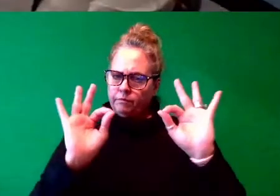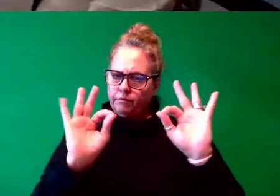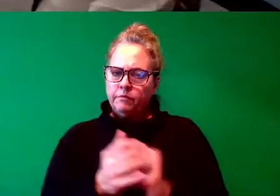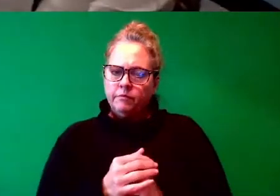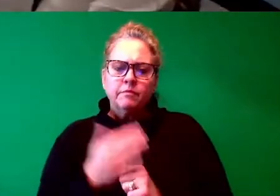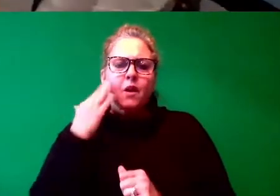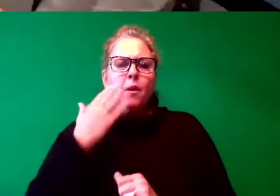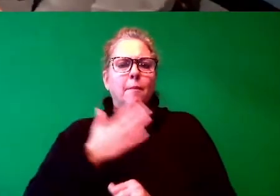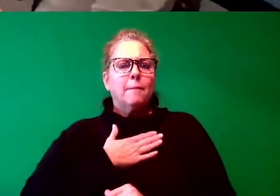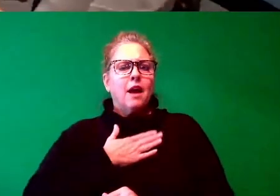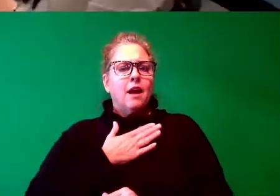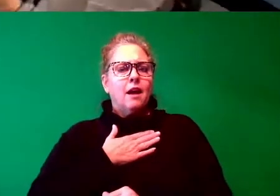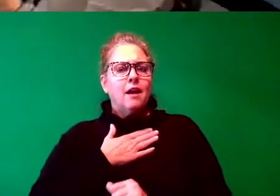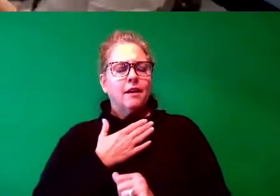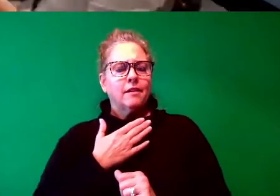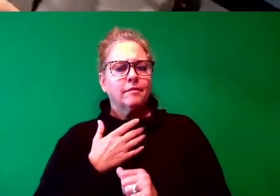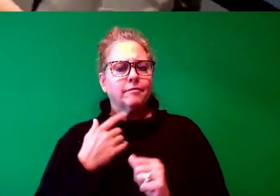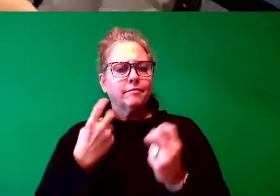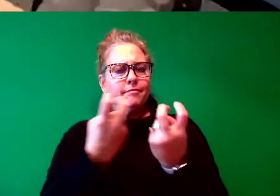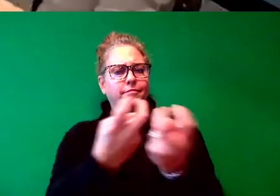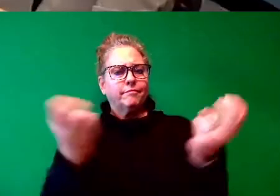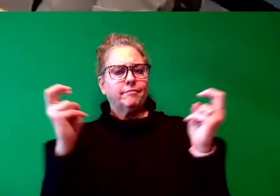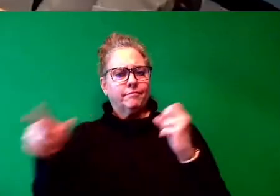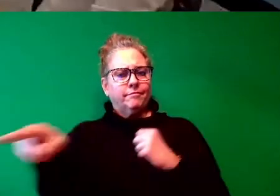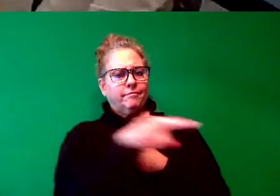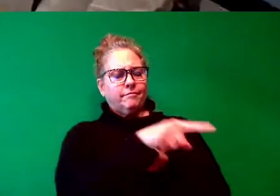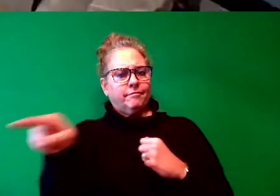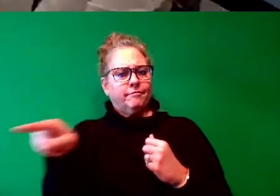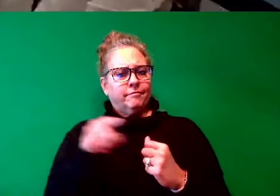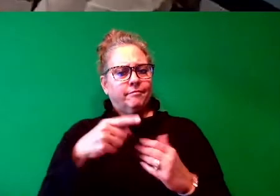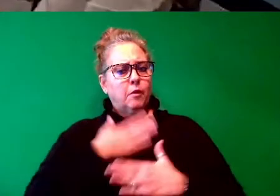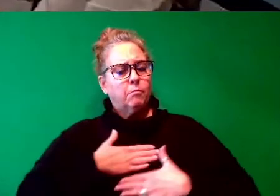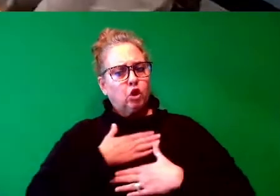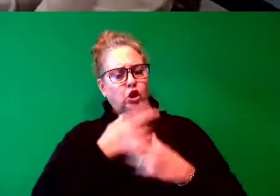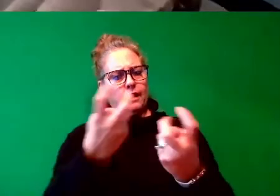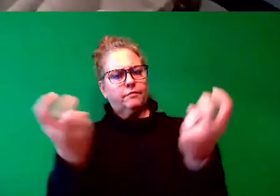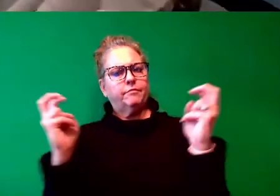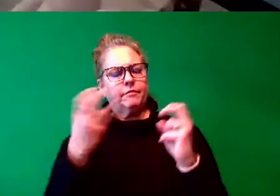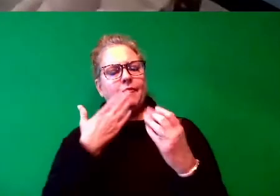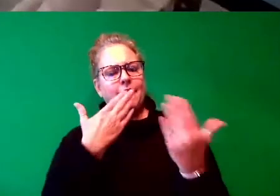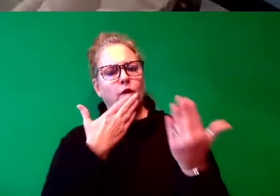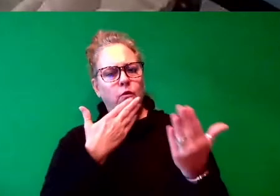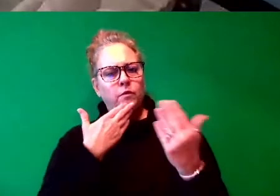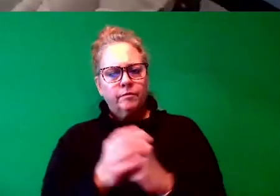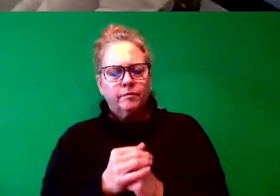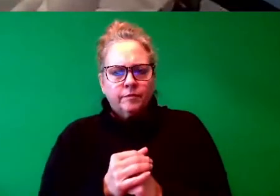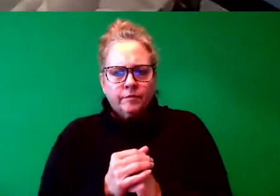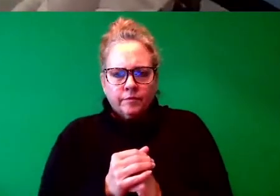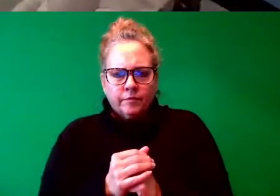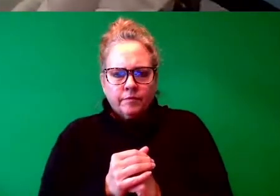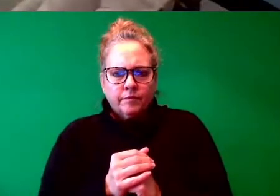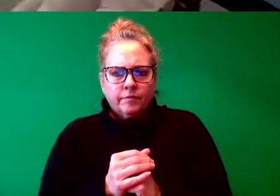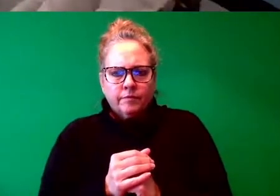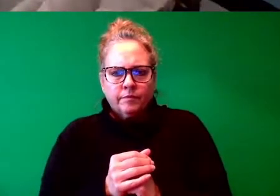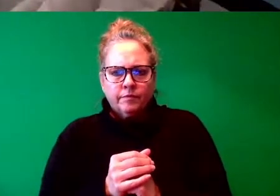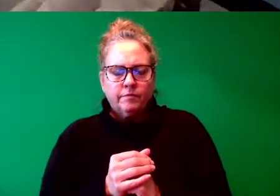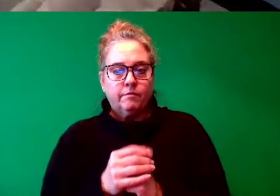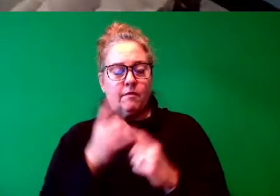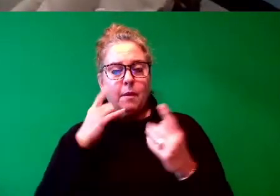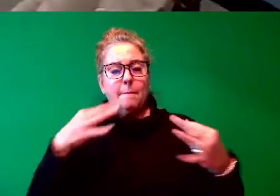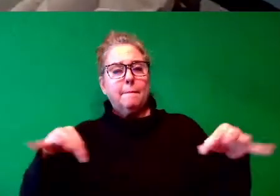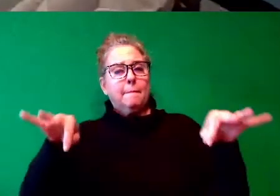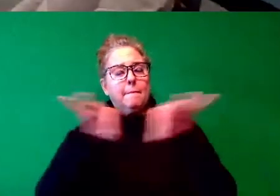appreciated it, and I did too. I think it's important to remember that in America, we don't appoint medical